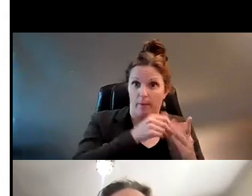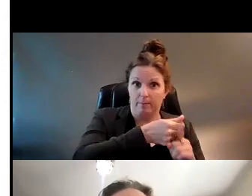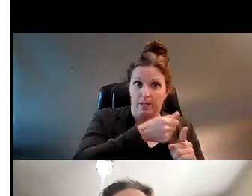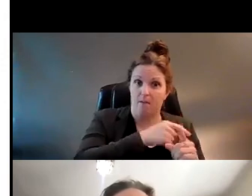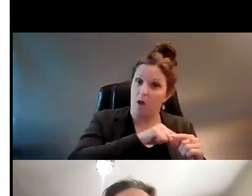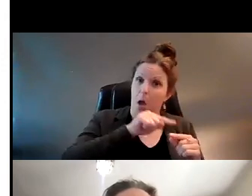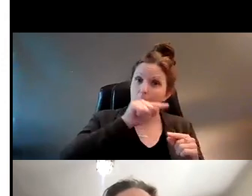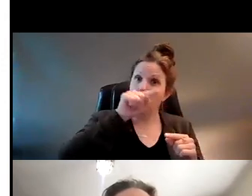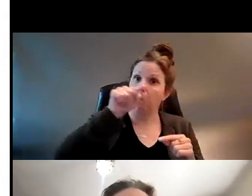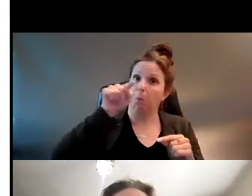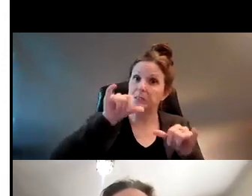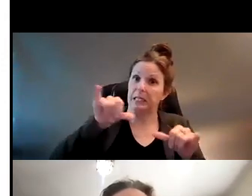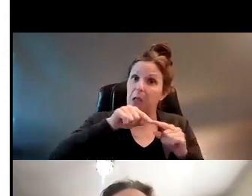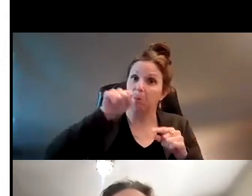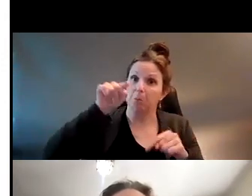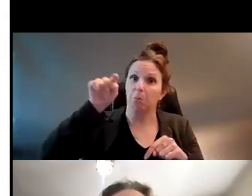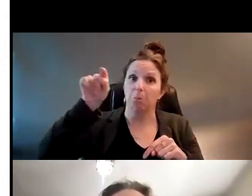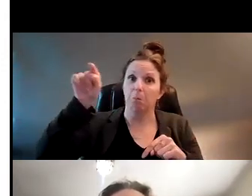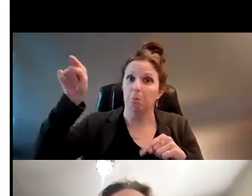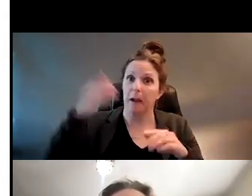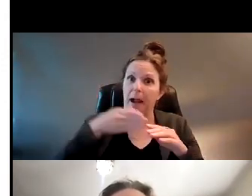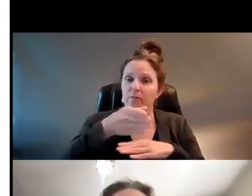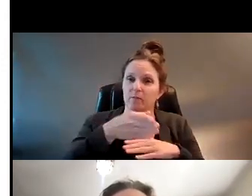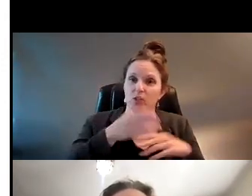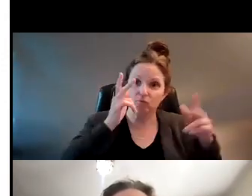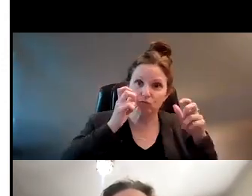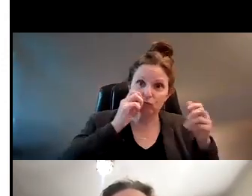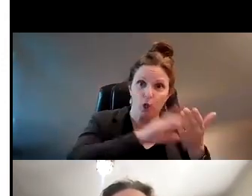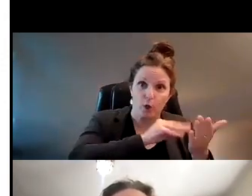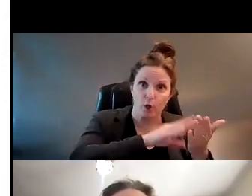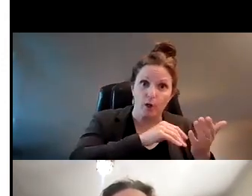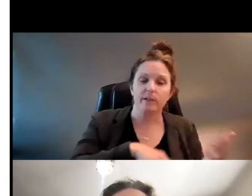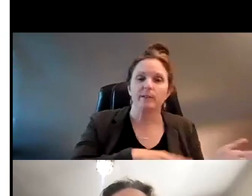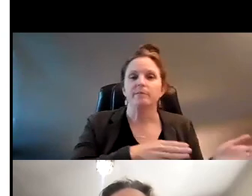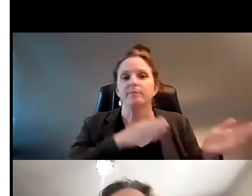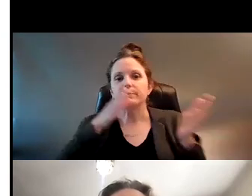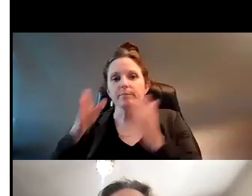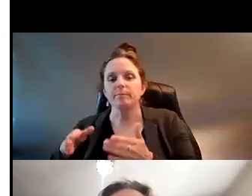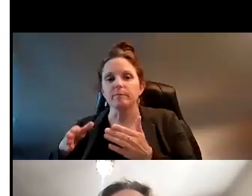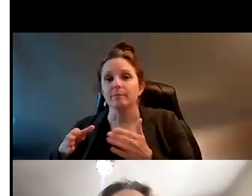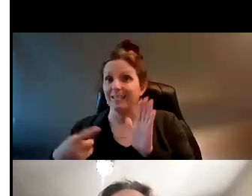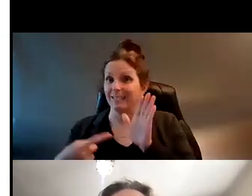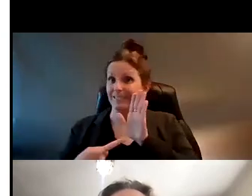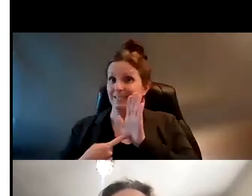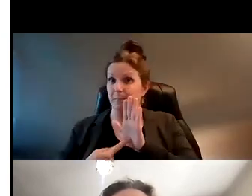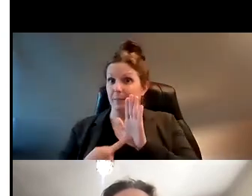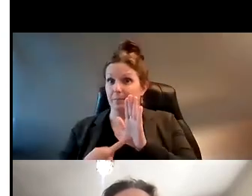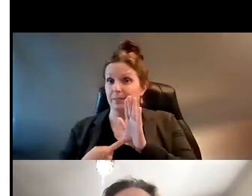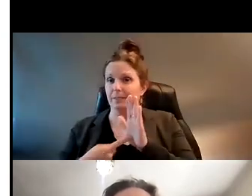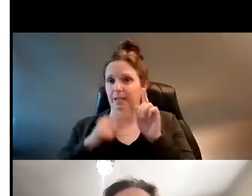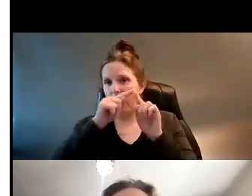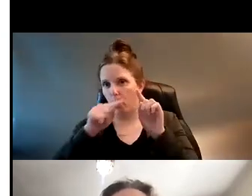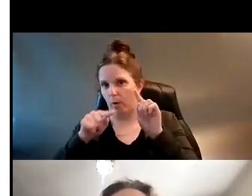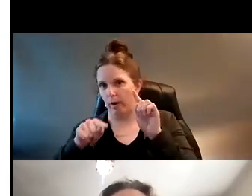up after the intervention. And similarly, for the ratings of symptoms went